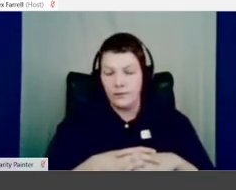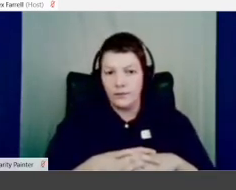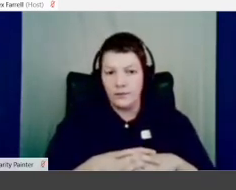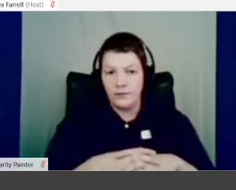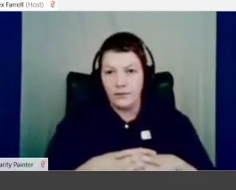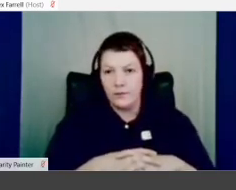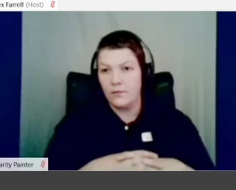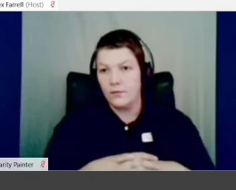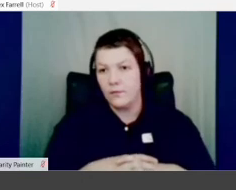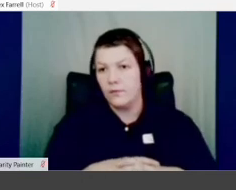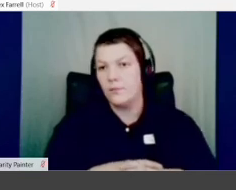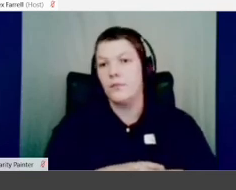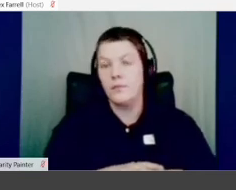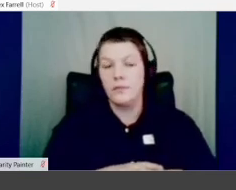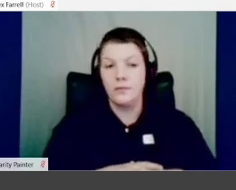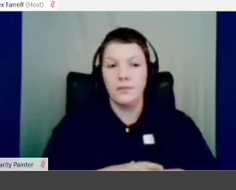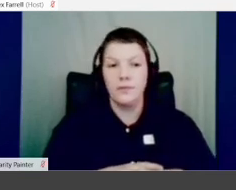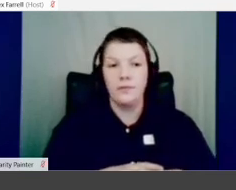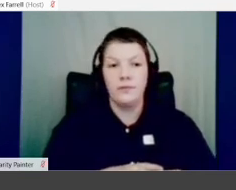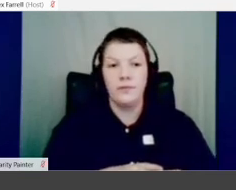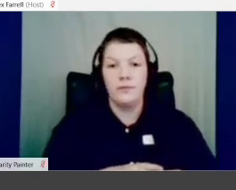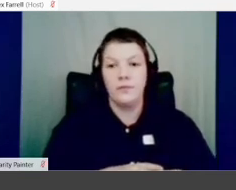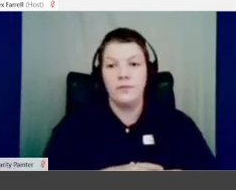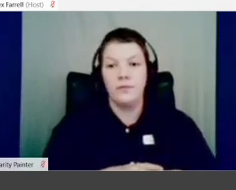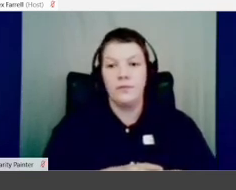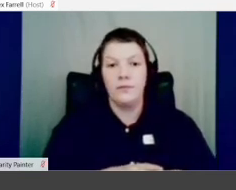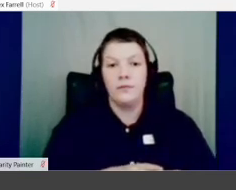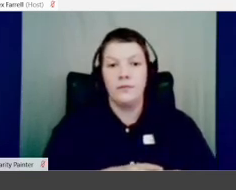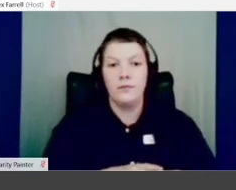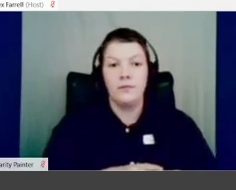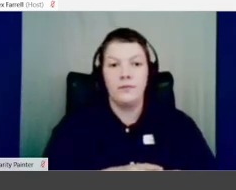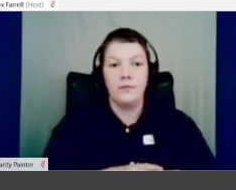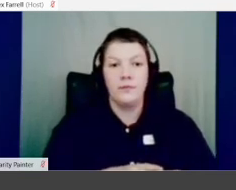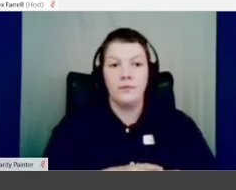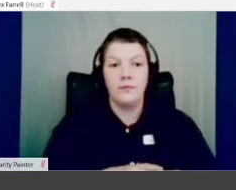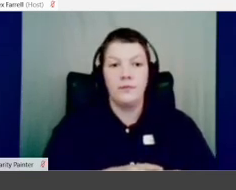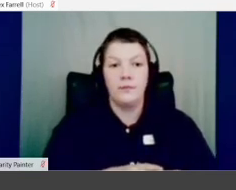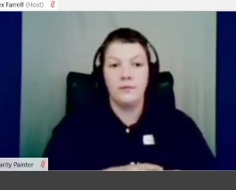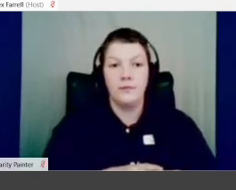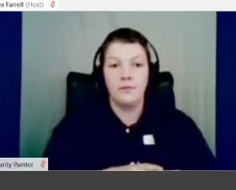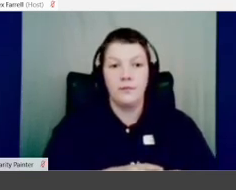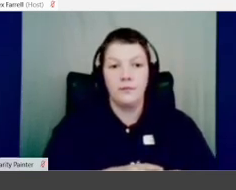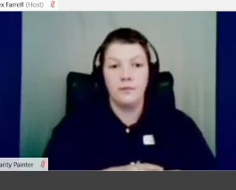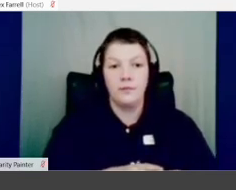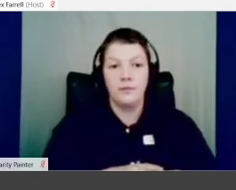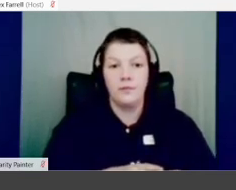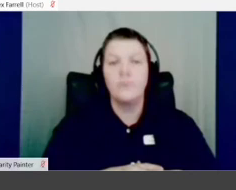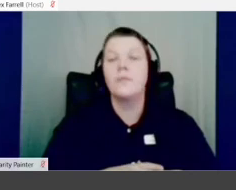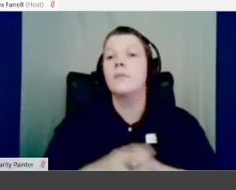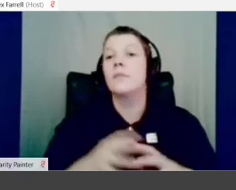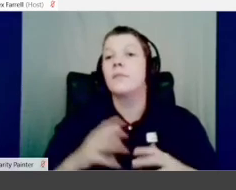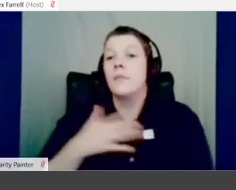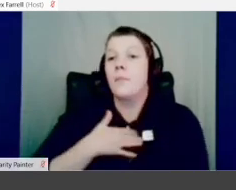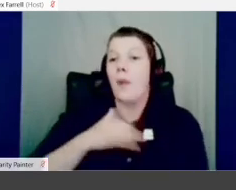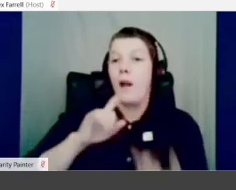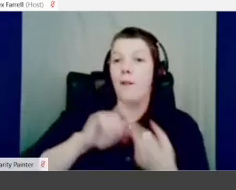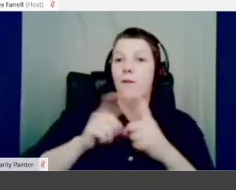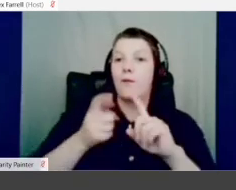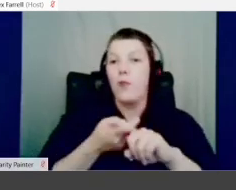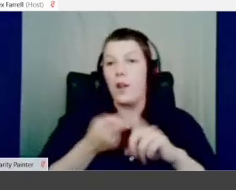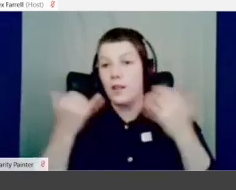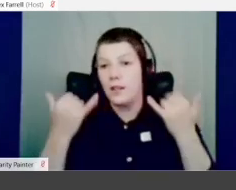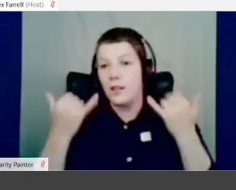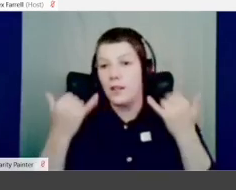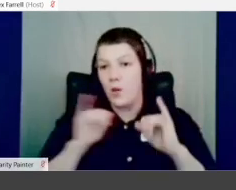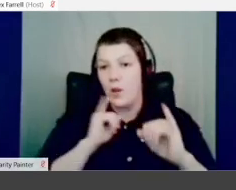and bringing them in as engineers. A friend of mine's interviewing for a job right now and met a software